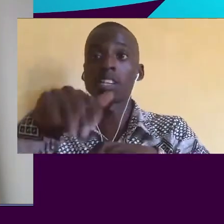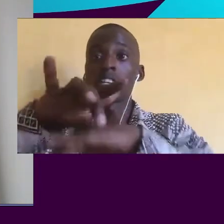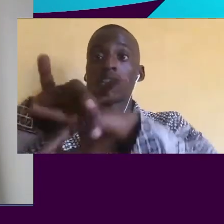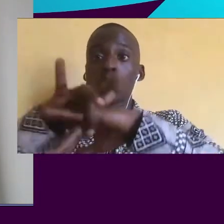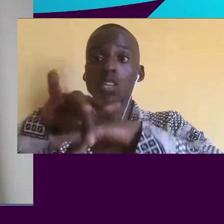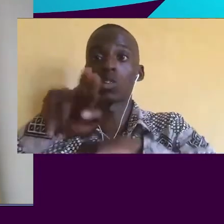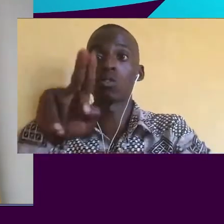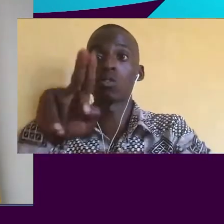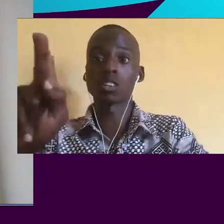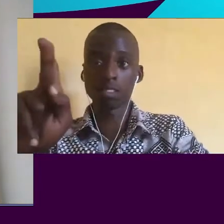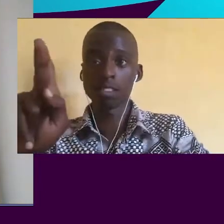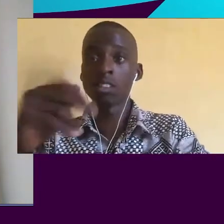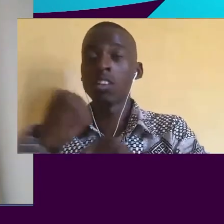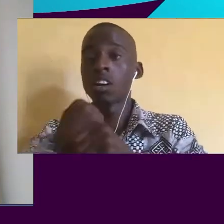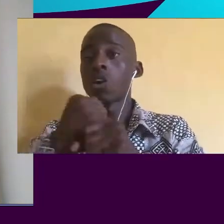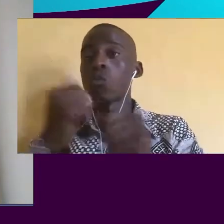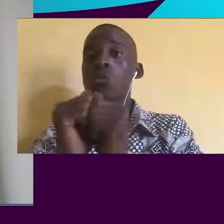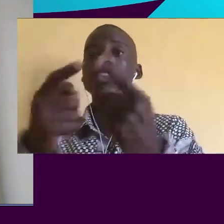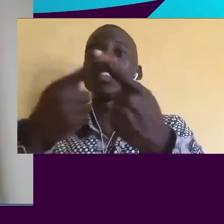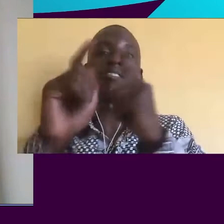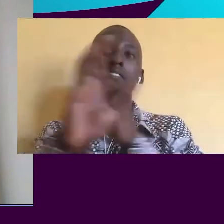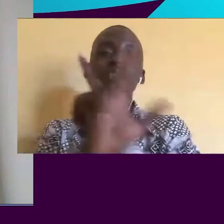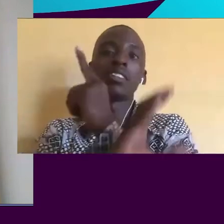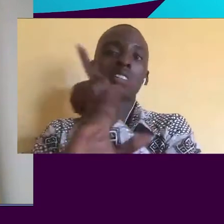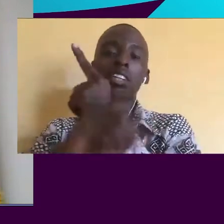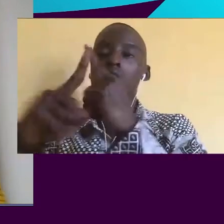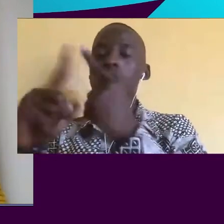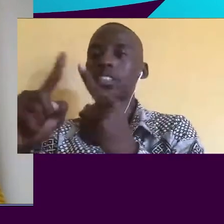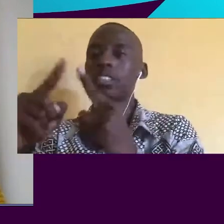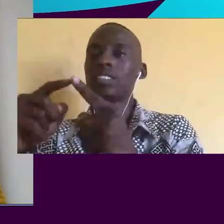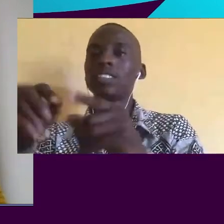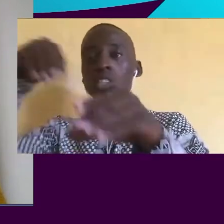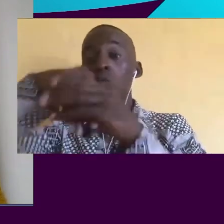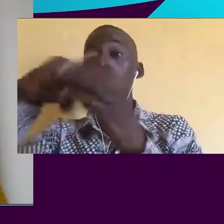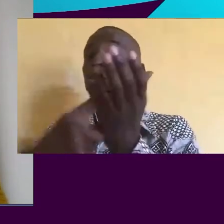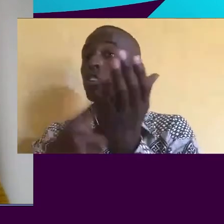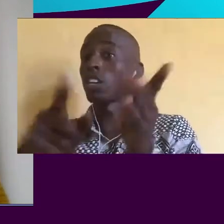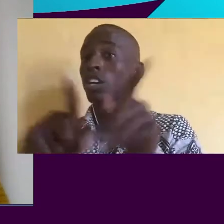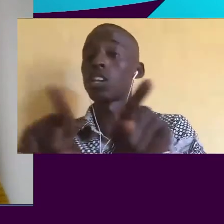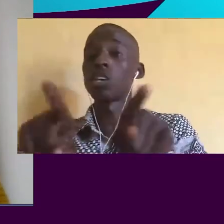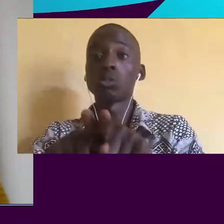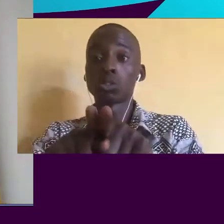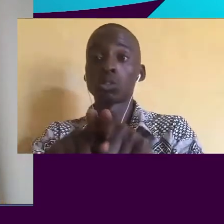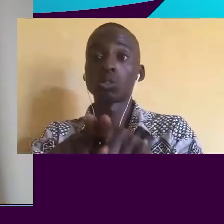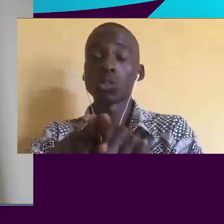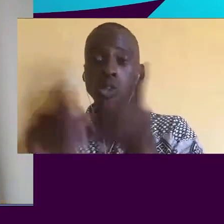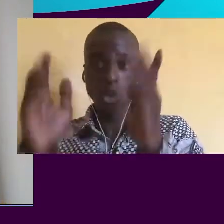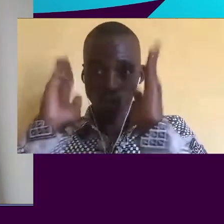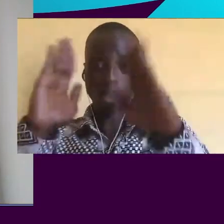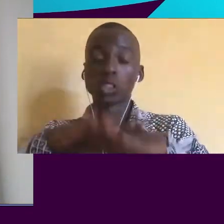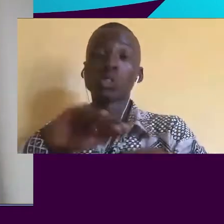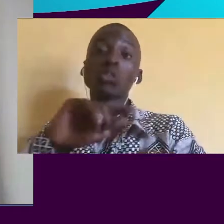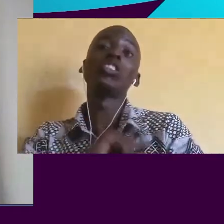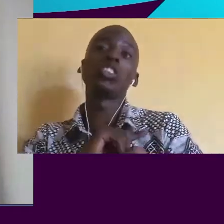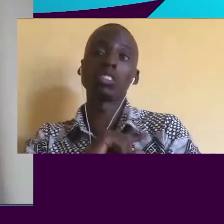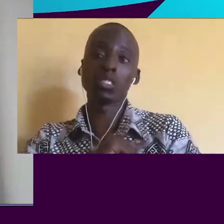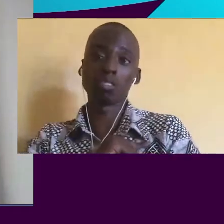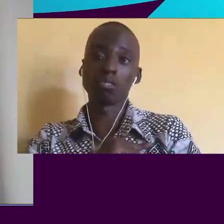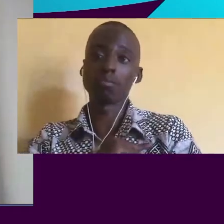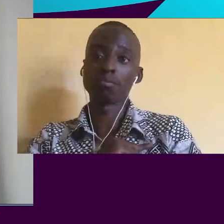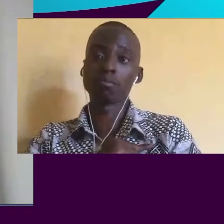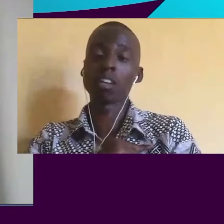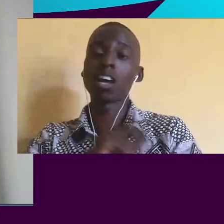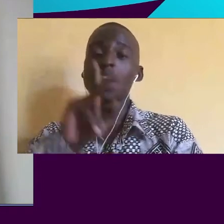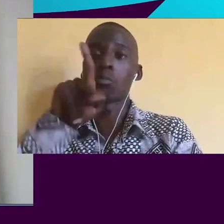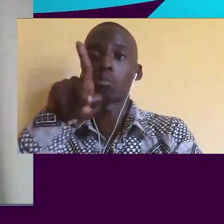work with several countries, including Uganda. And I also lead on gender for the Premier Skills Programme. So that's across all